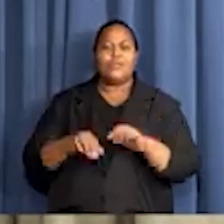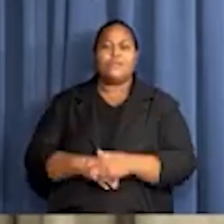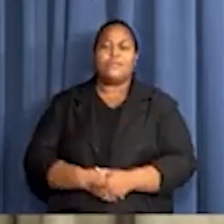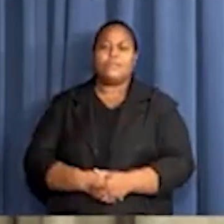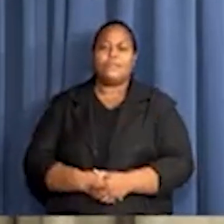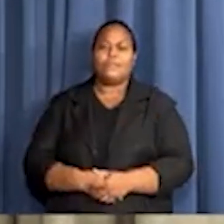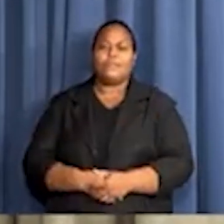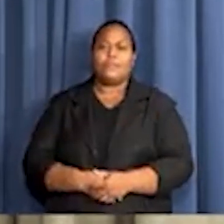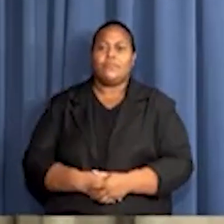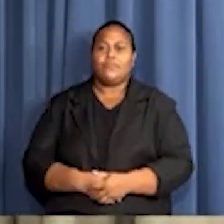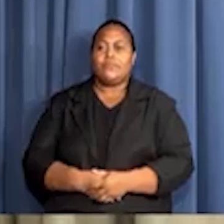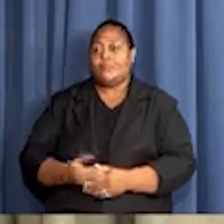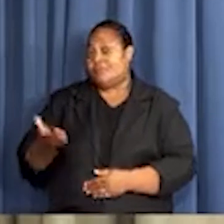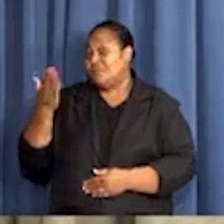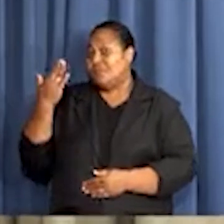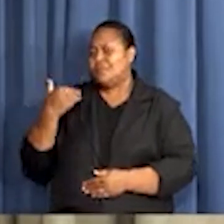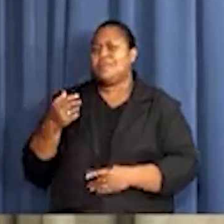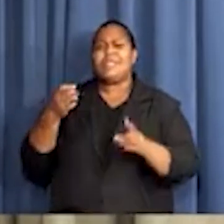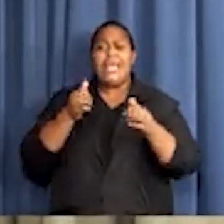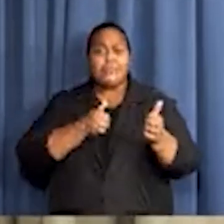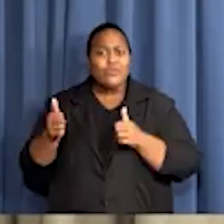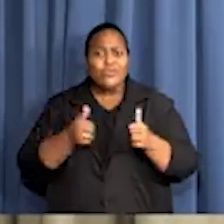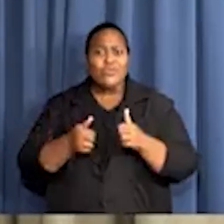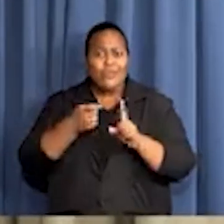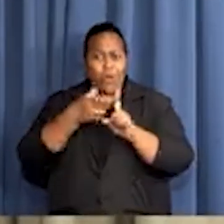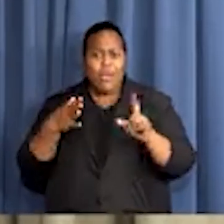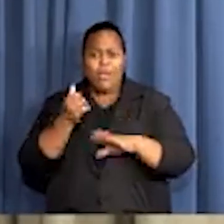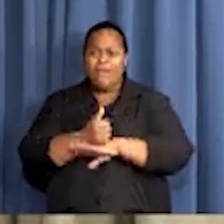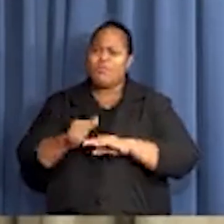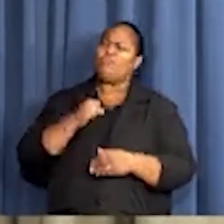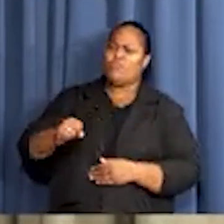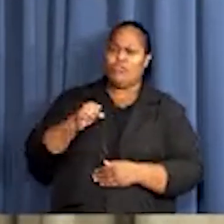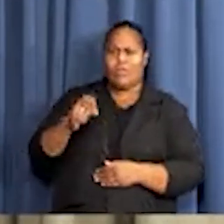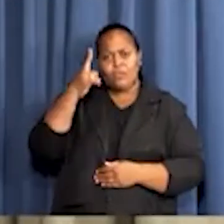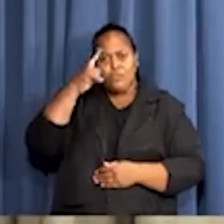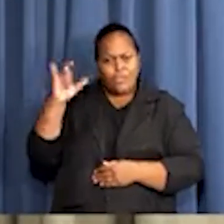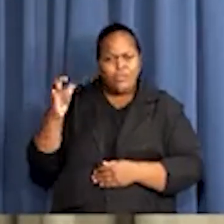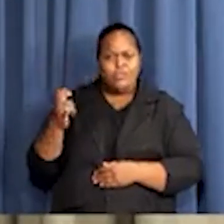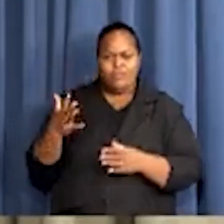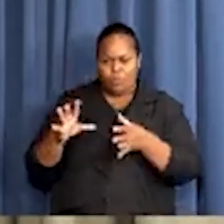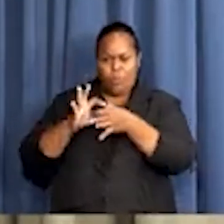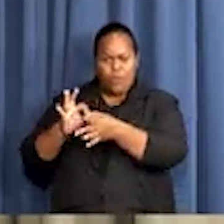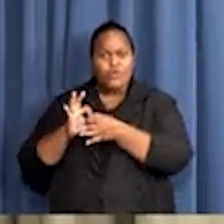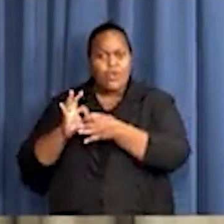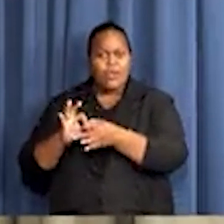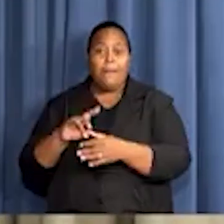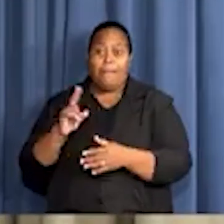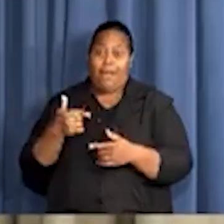The previous administration always rejected any suggestion for cooperation. I was